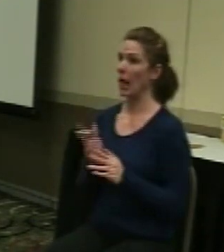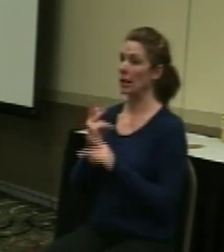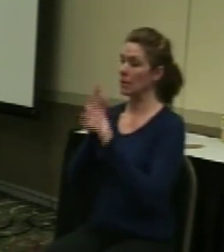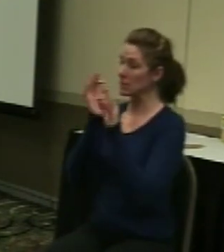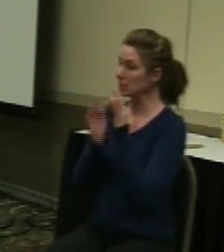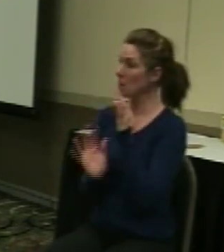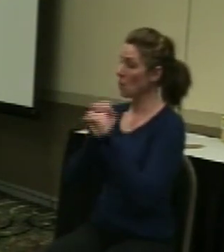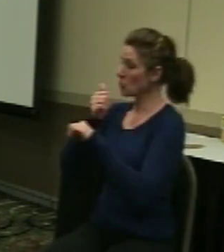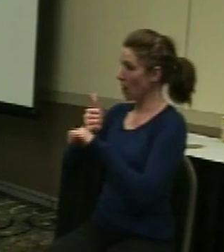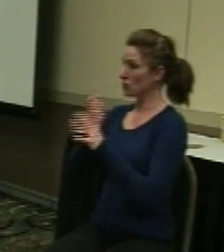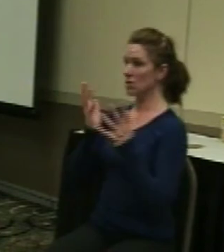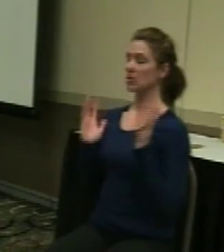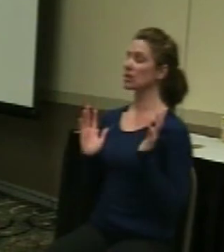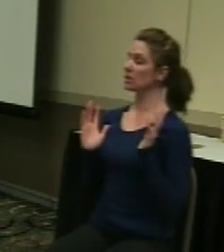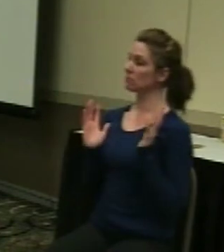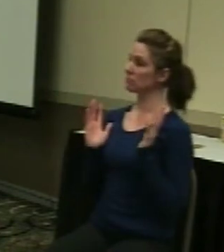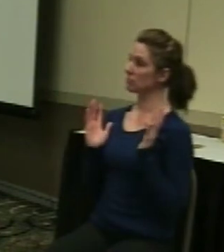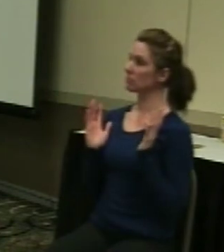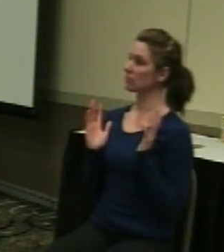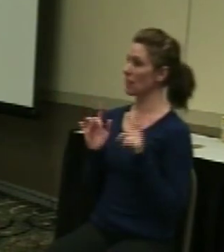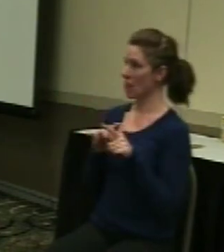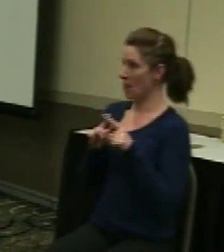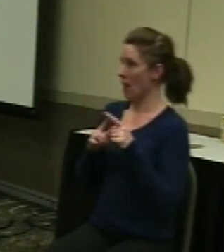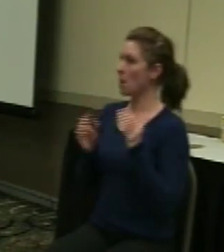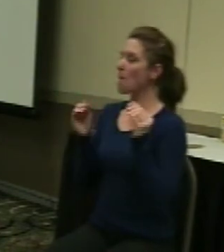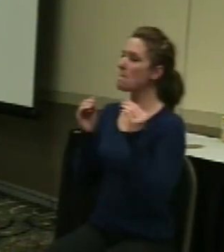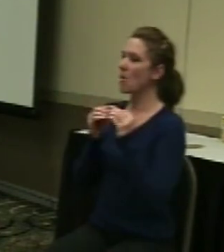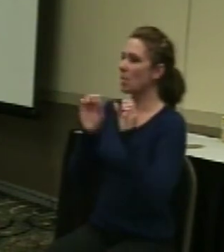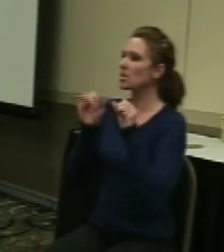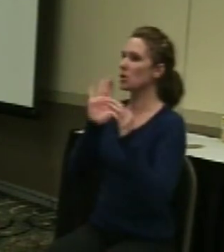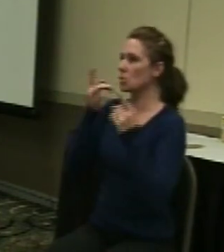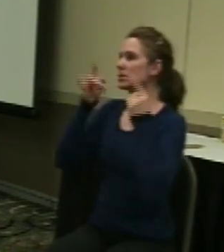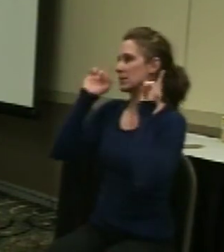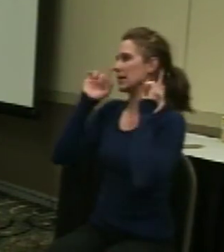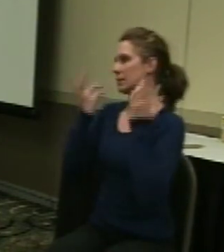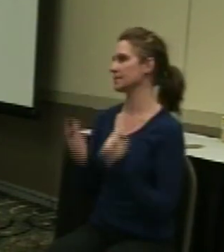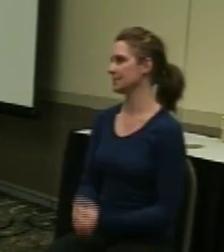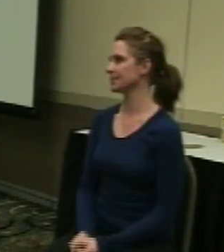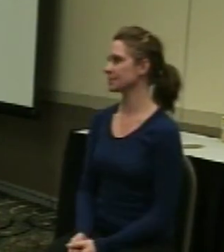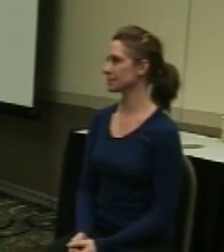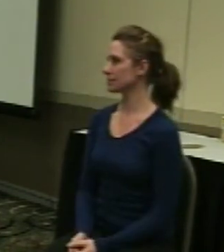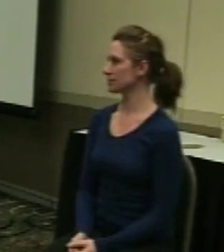as possible, there's more possibility of it indeed